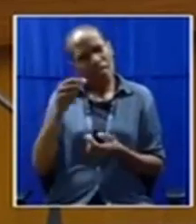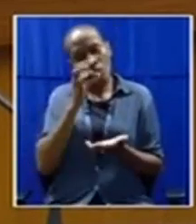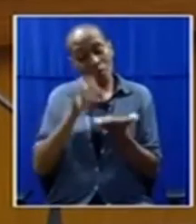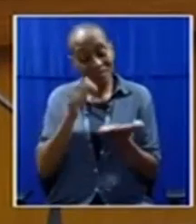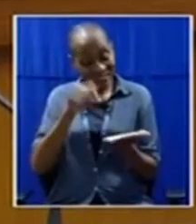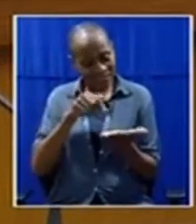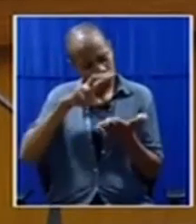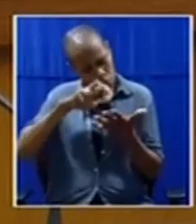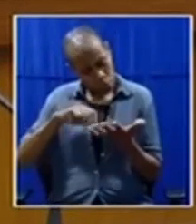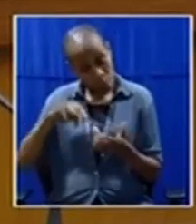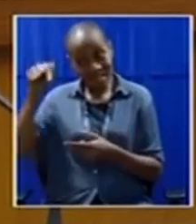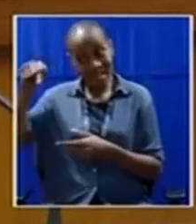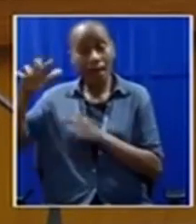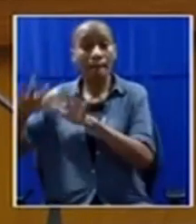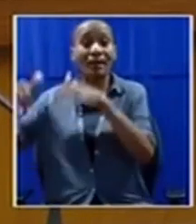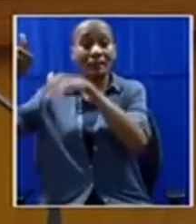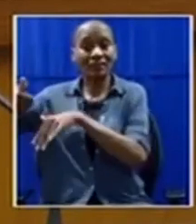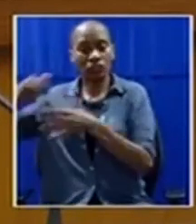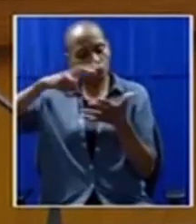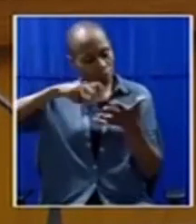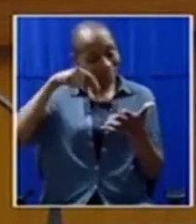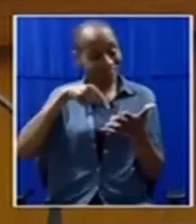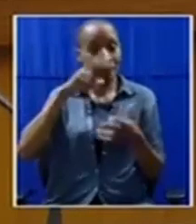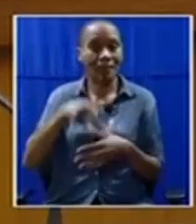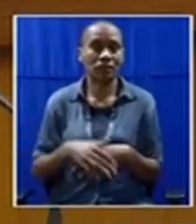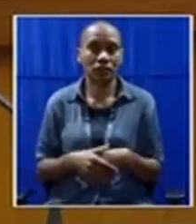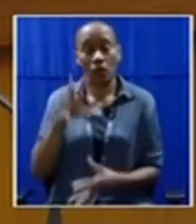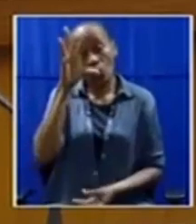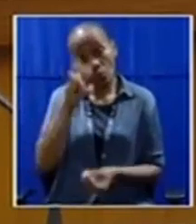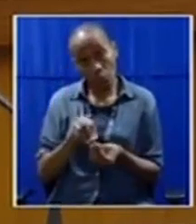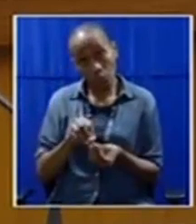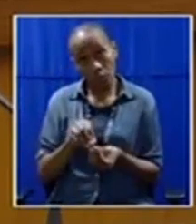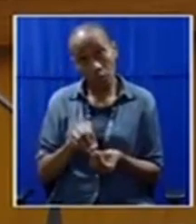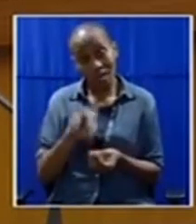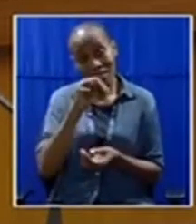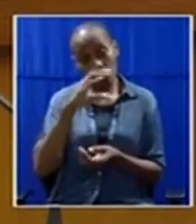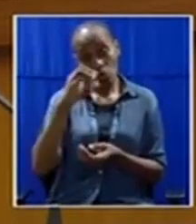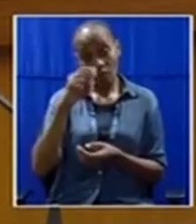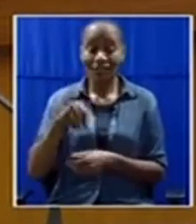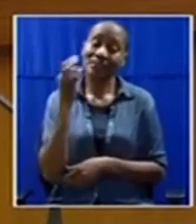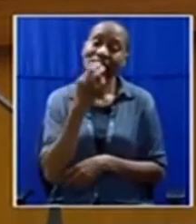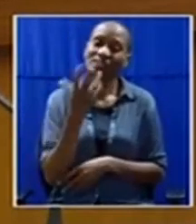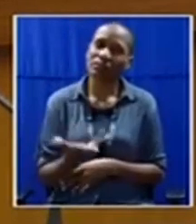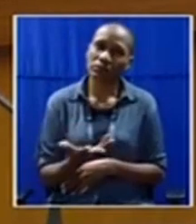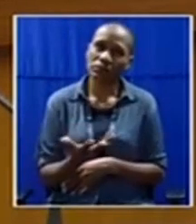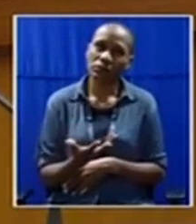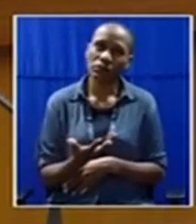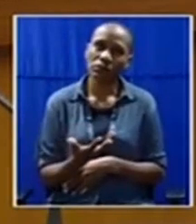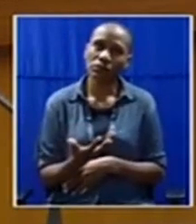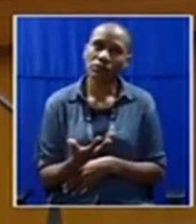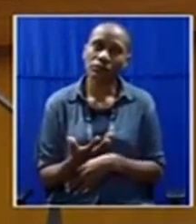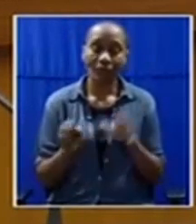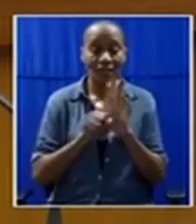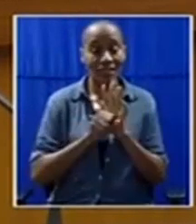to look into. To summarize it, their view was where